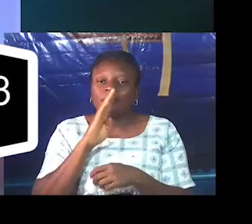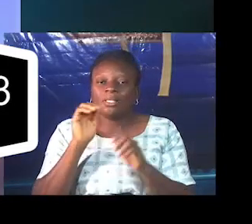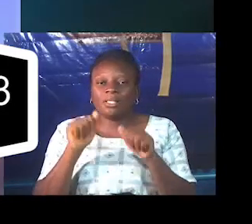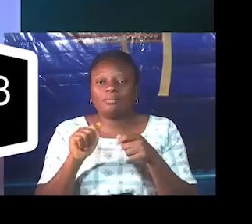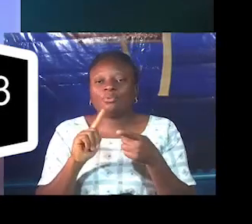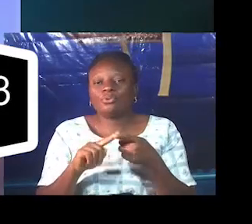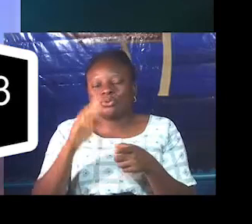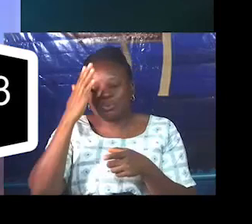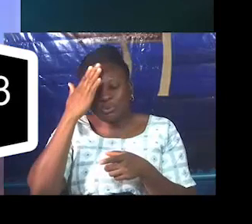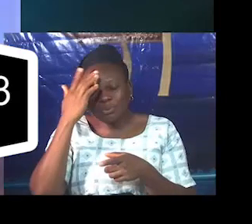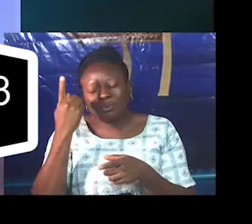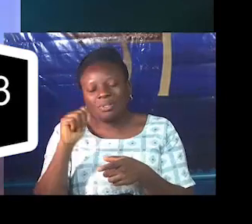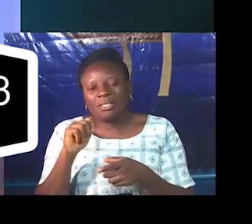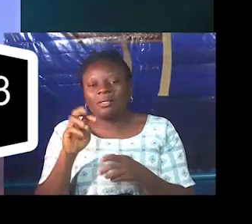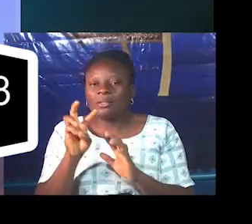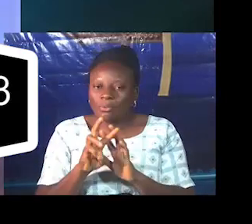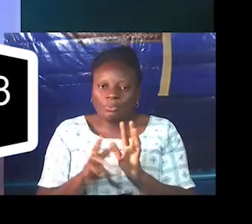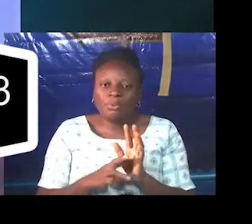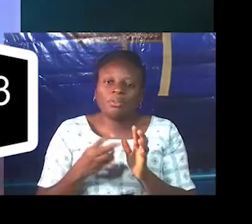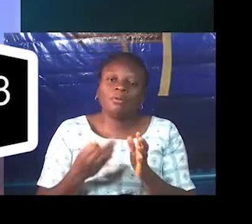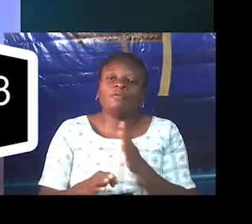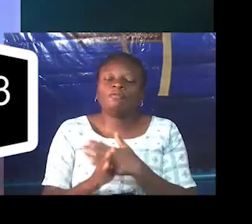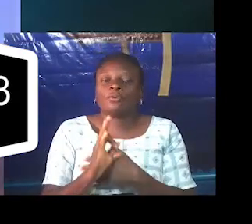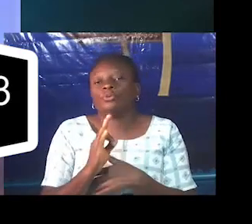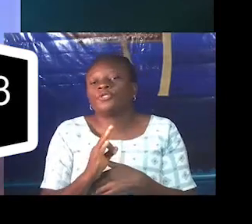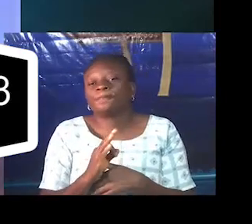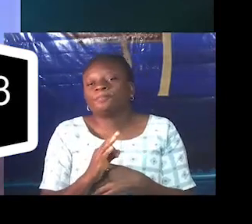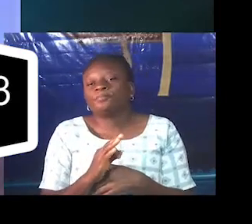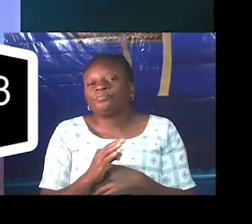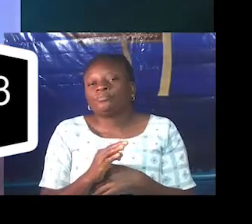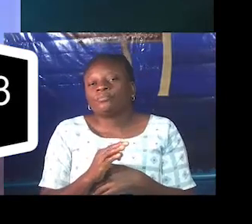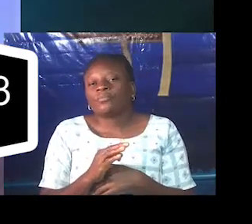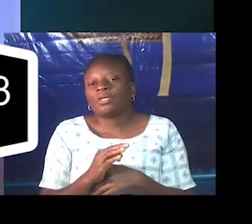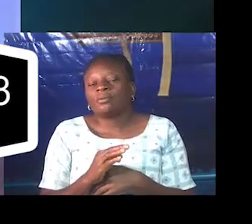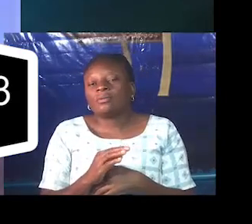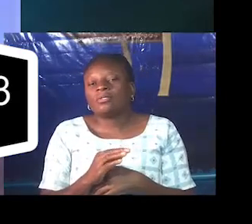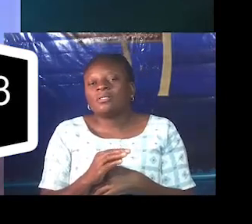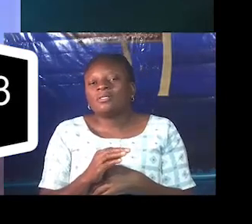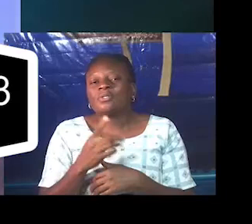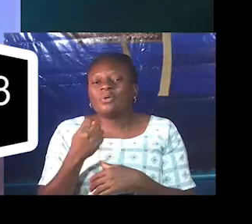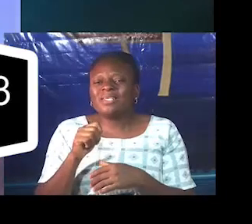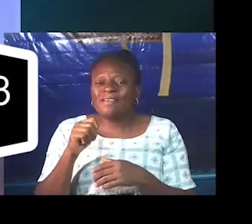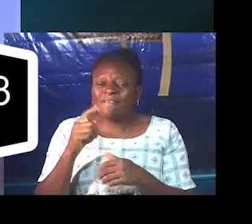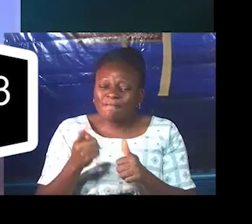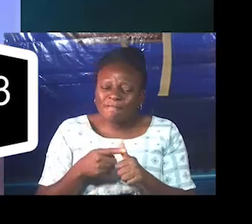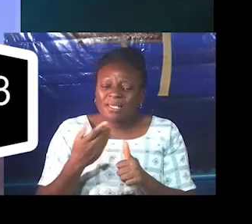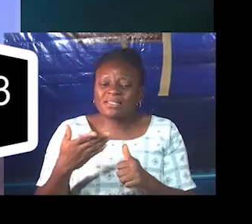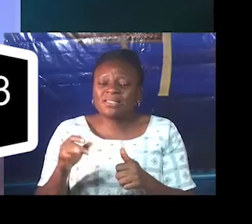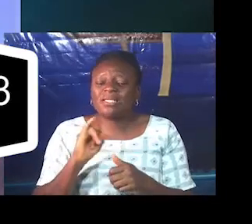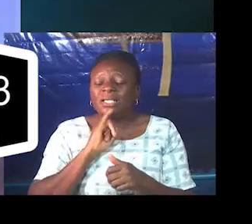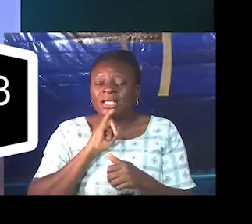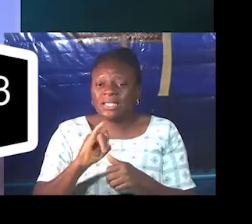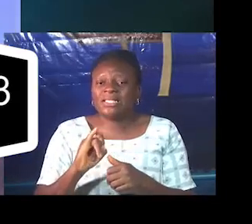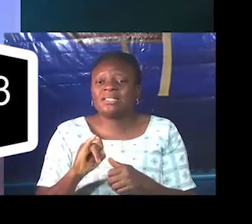that marriage has no foundation. It means that marriage is starting on something that can change. Because what you